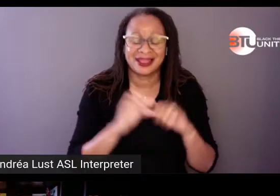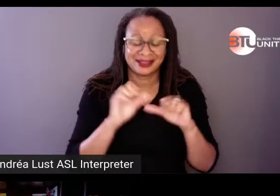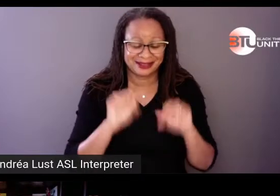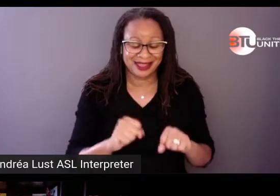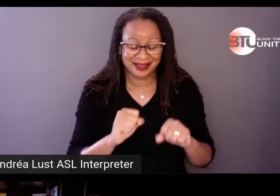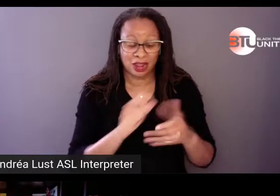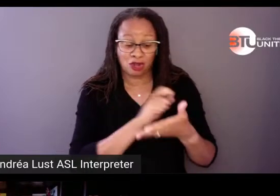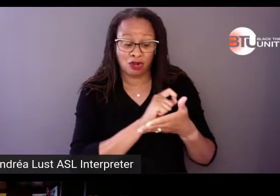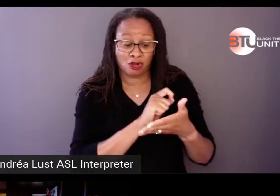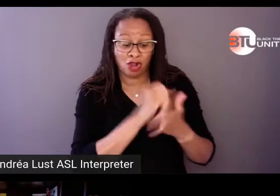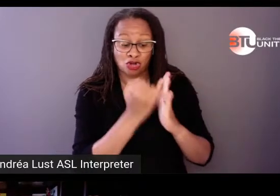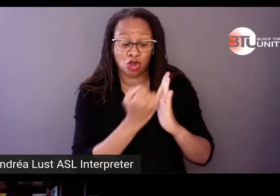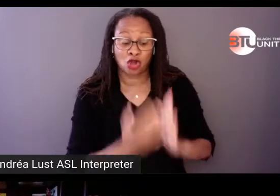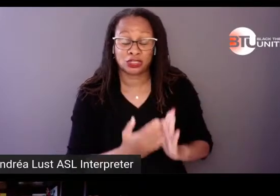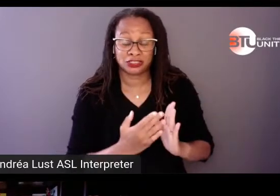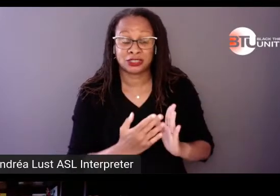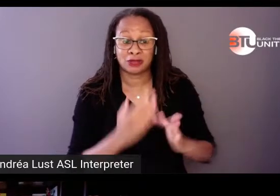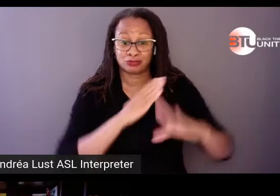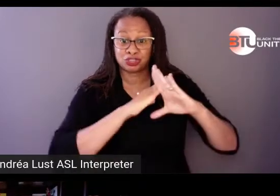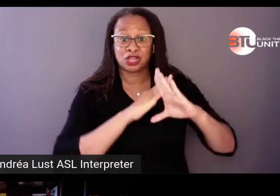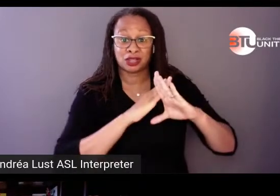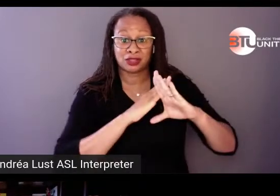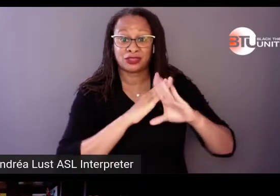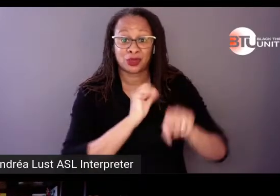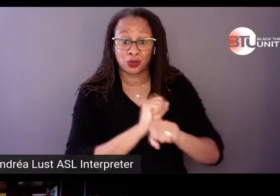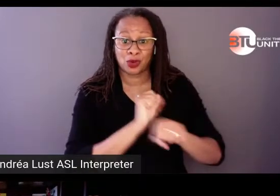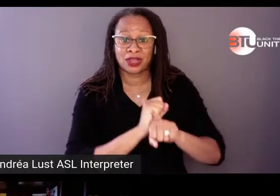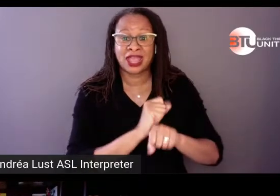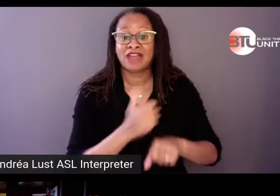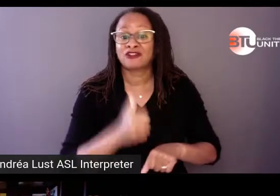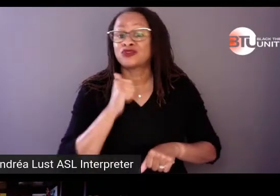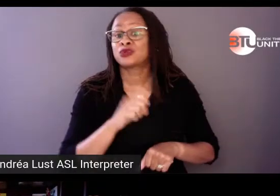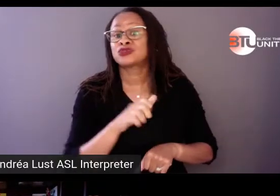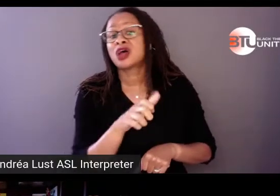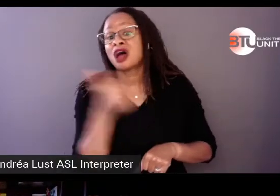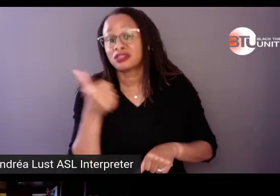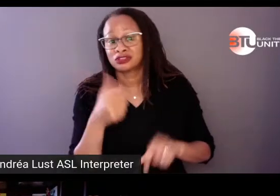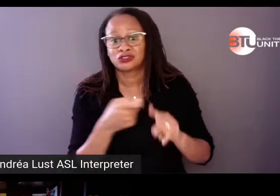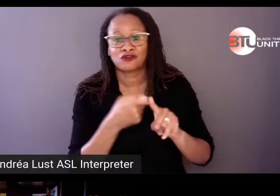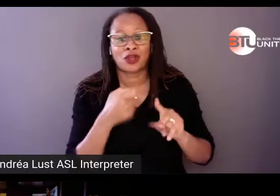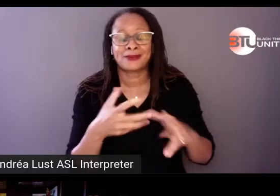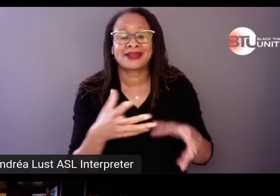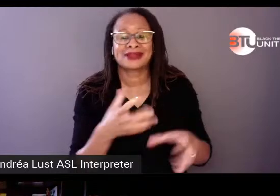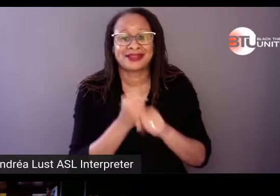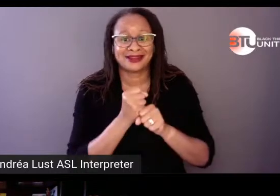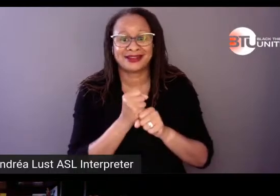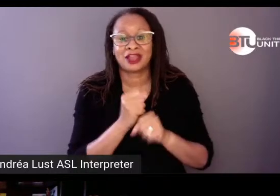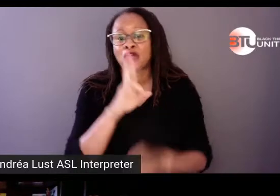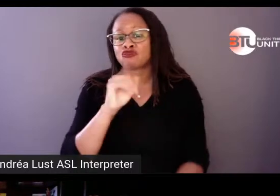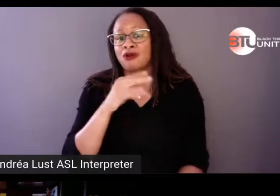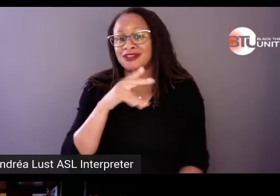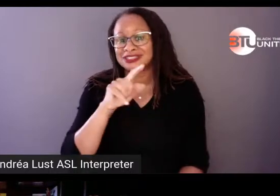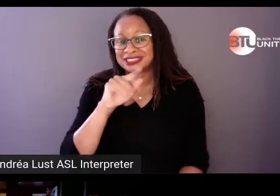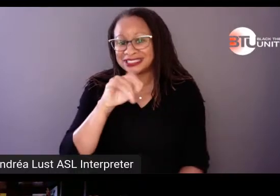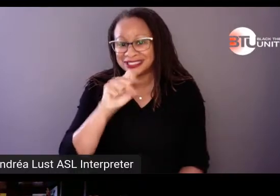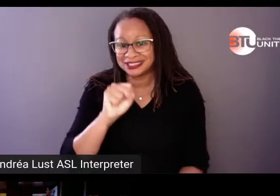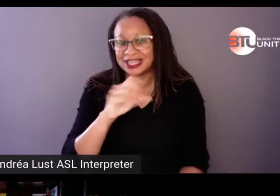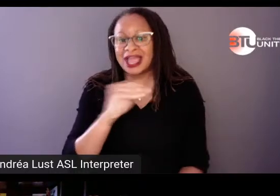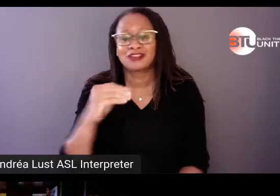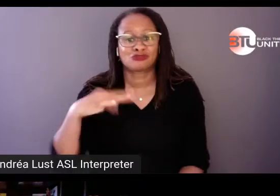their work and refuse others from taking credit and royalties? I mean, if there's a song and there's 14 people that are